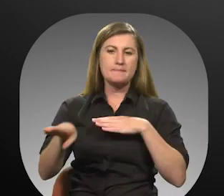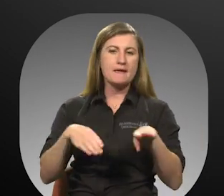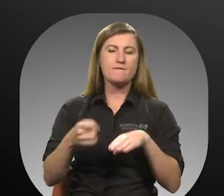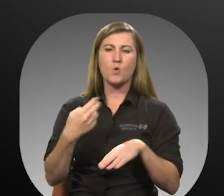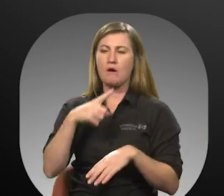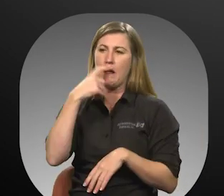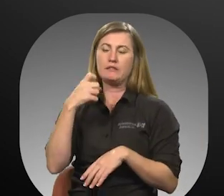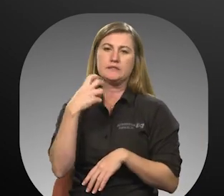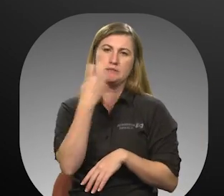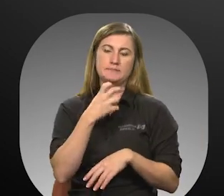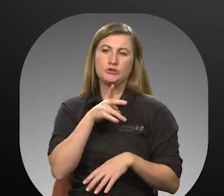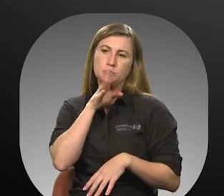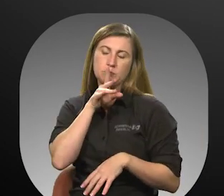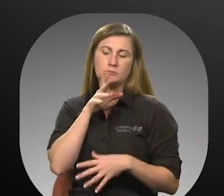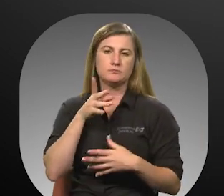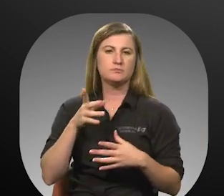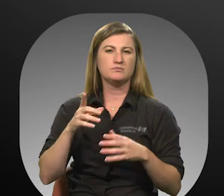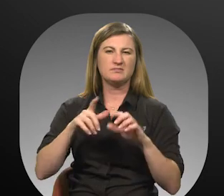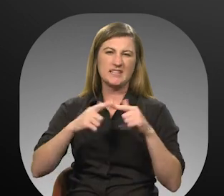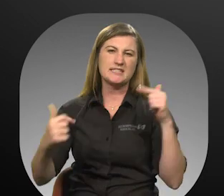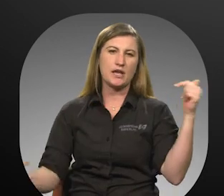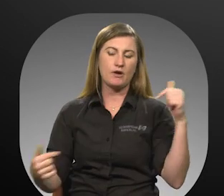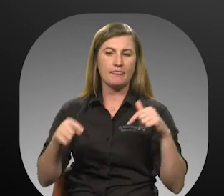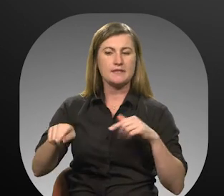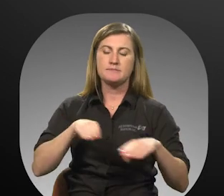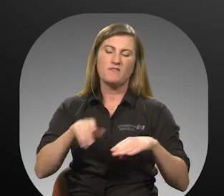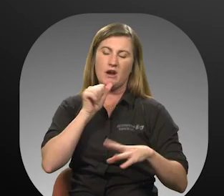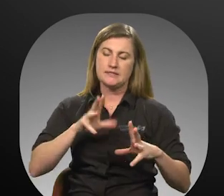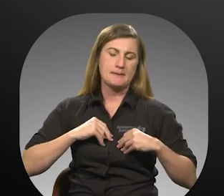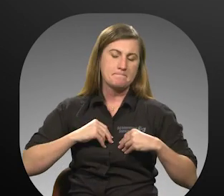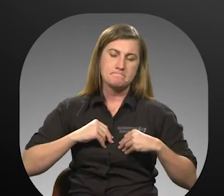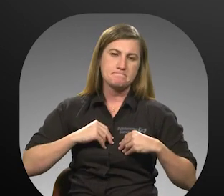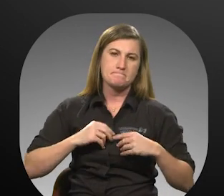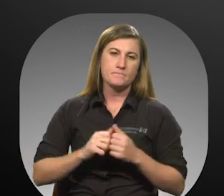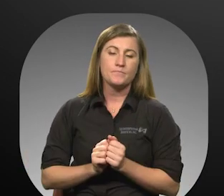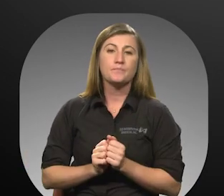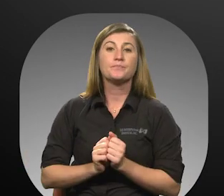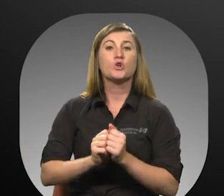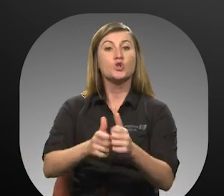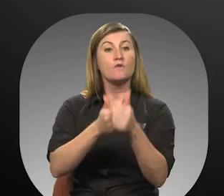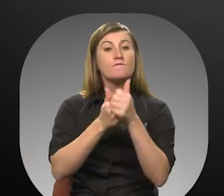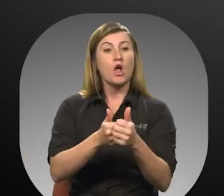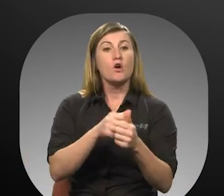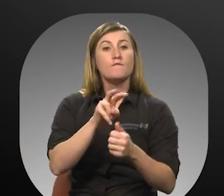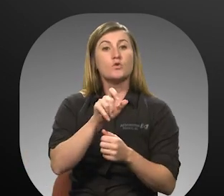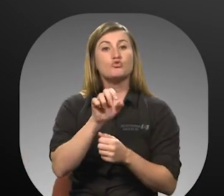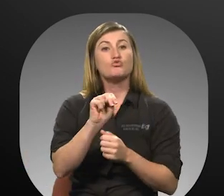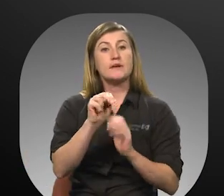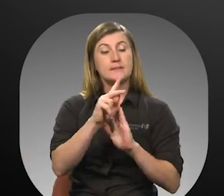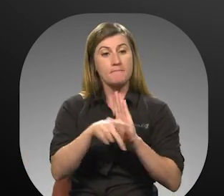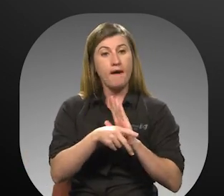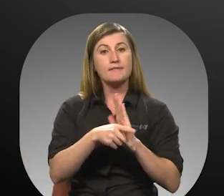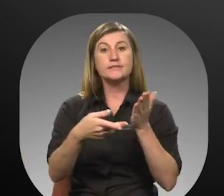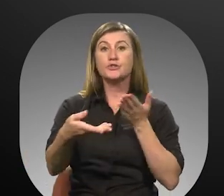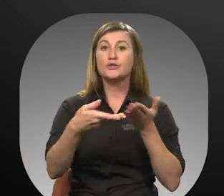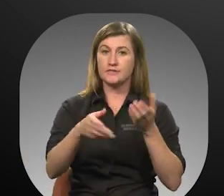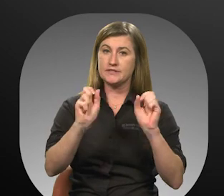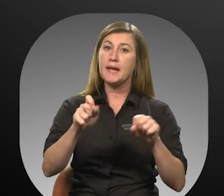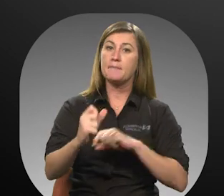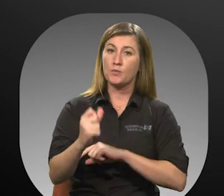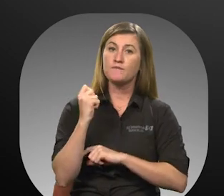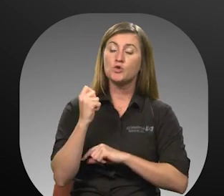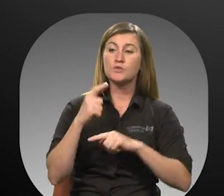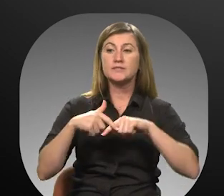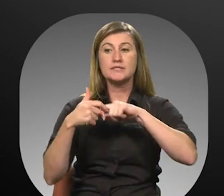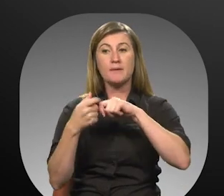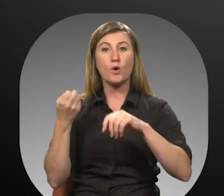speech, etc. 15. This behavior will not be tolerated. 16. In accordance with Votran's policies, service may be refused,